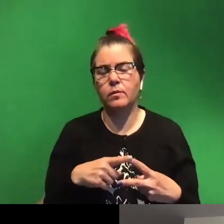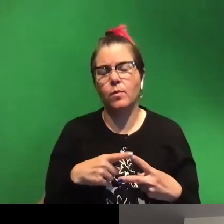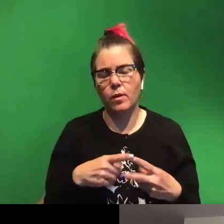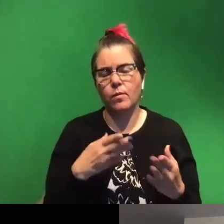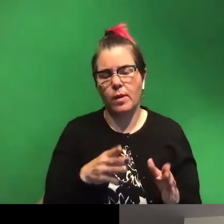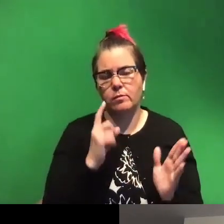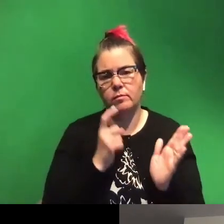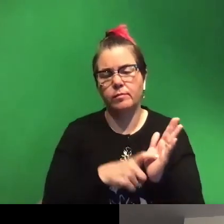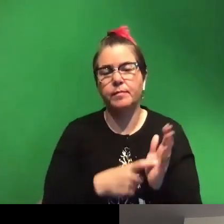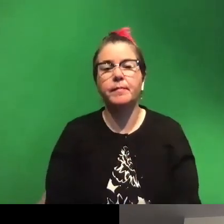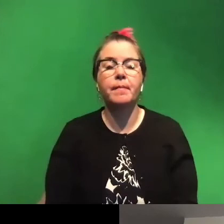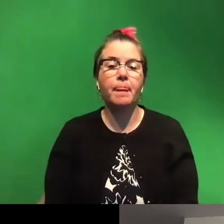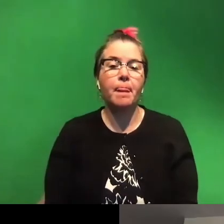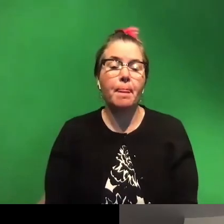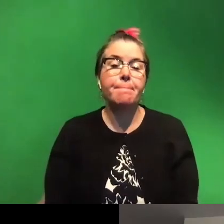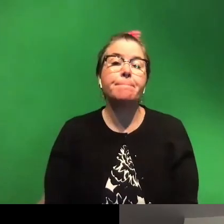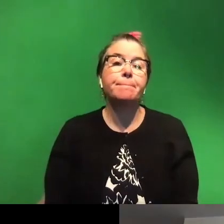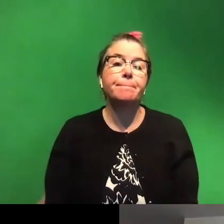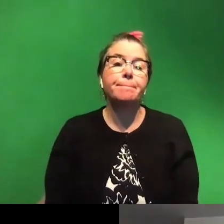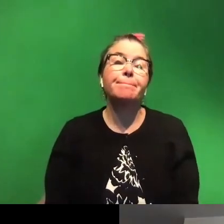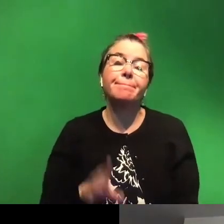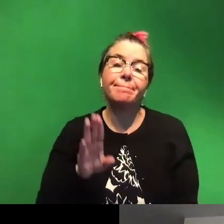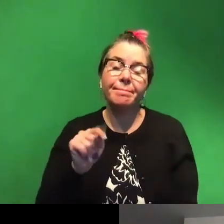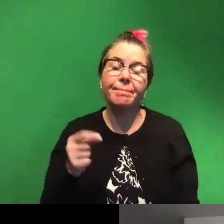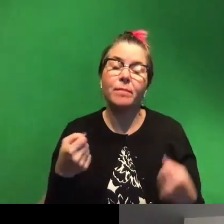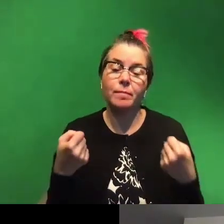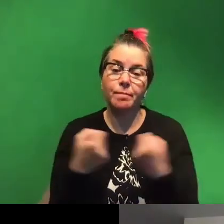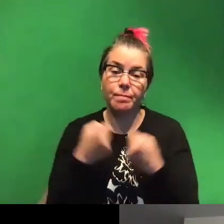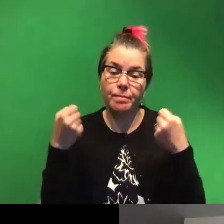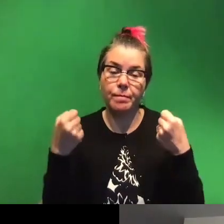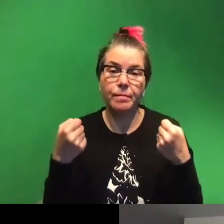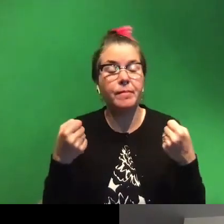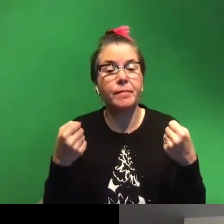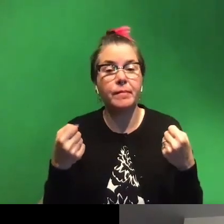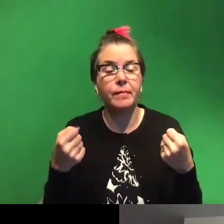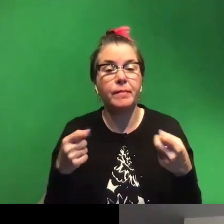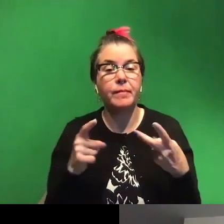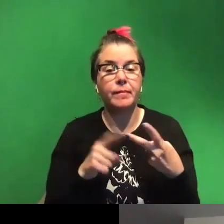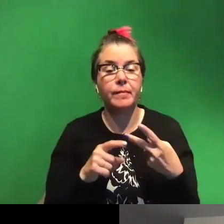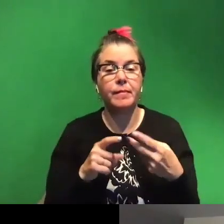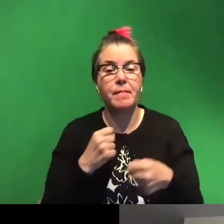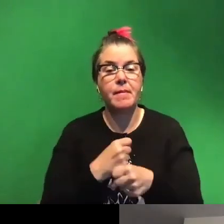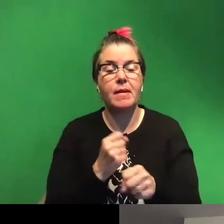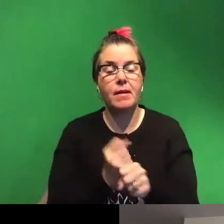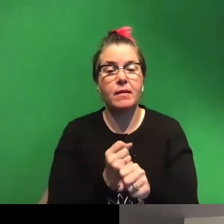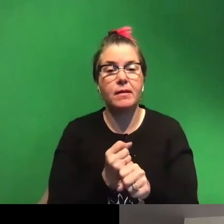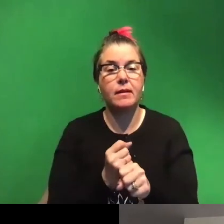detect them. However, when they collide, they produce a gamma ray